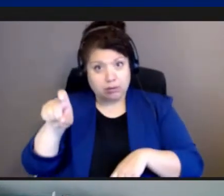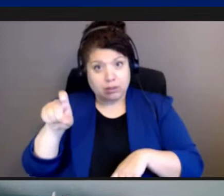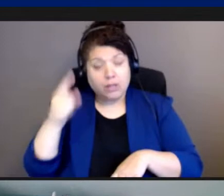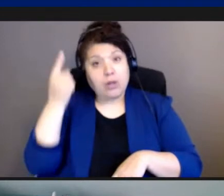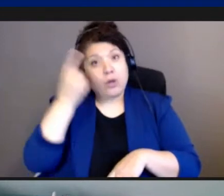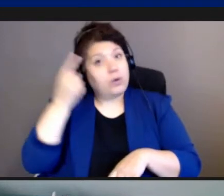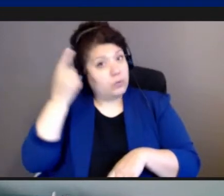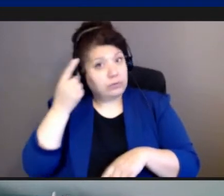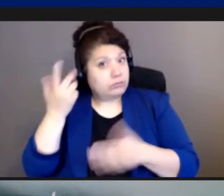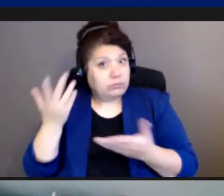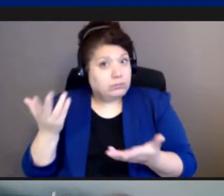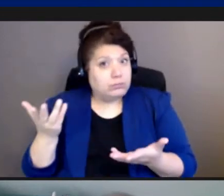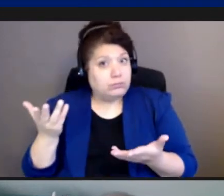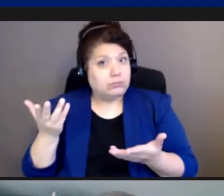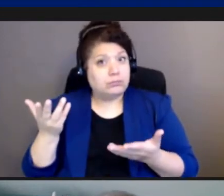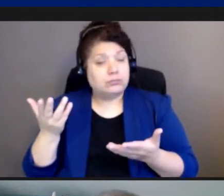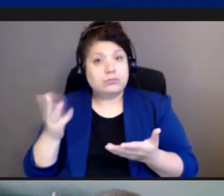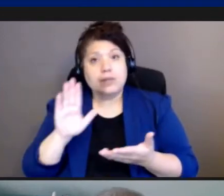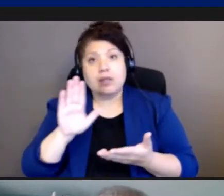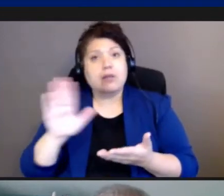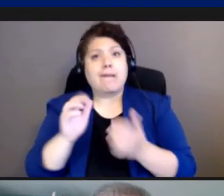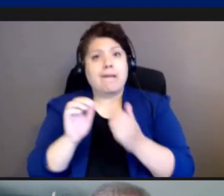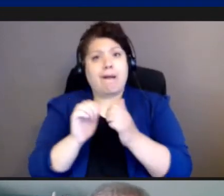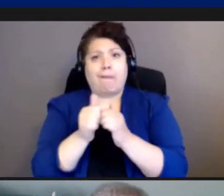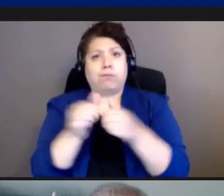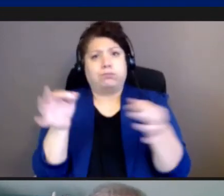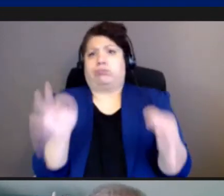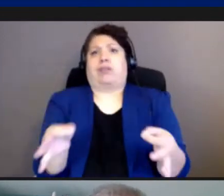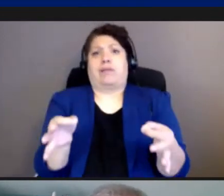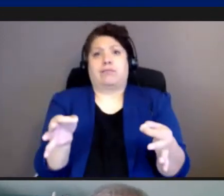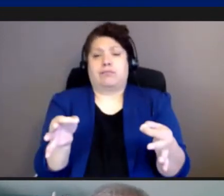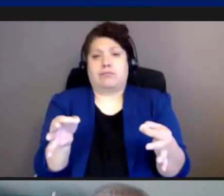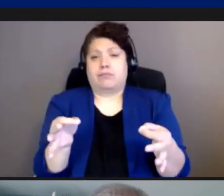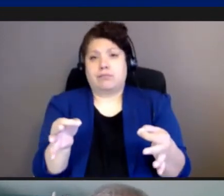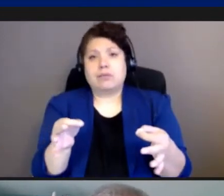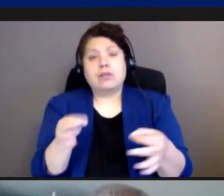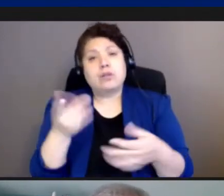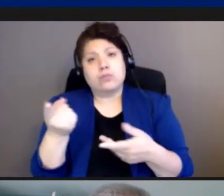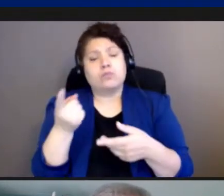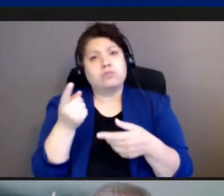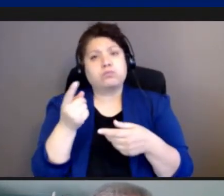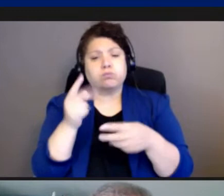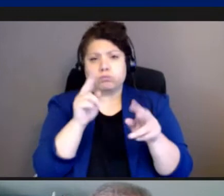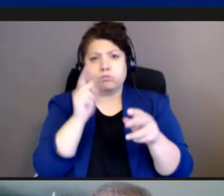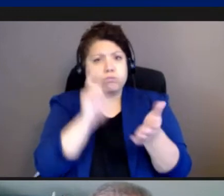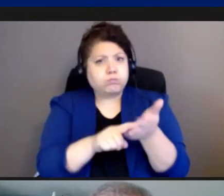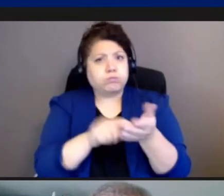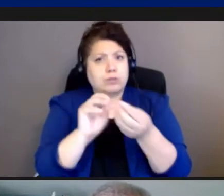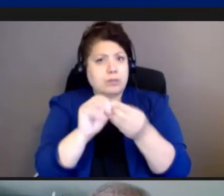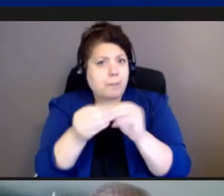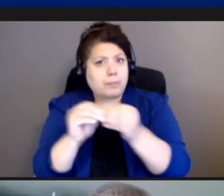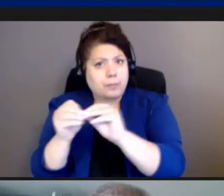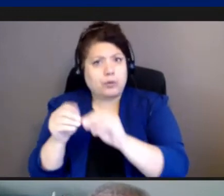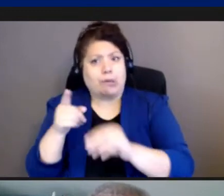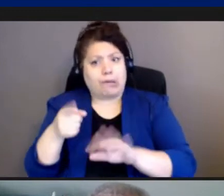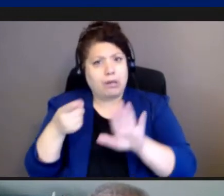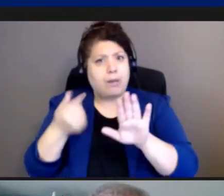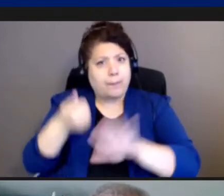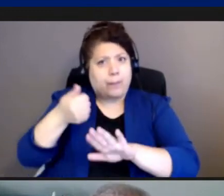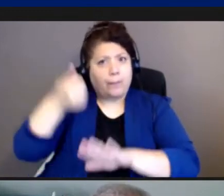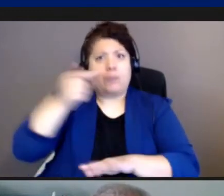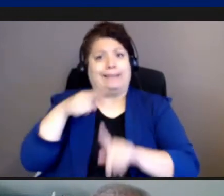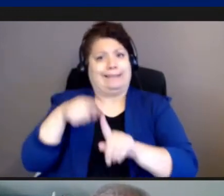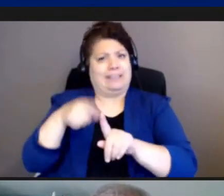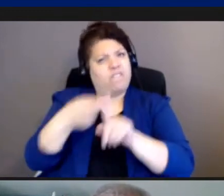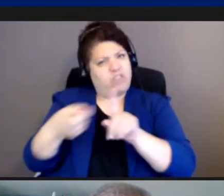it is to make this decision based on data that dates from a week or two